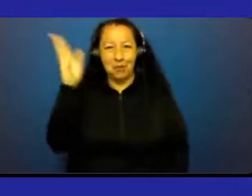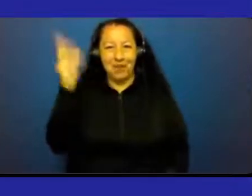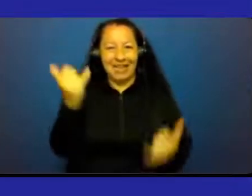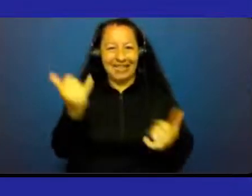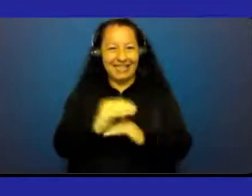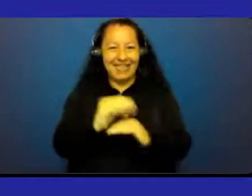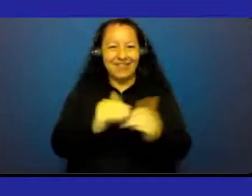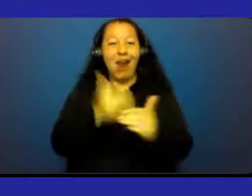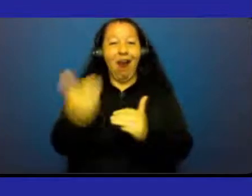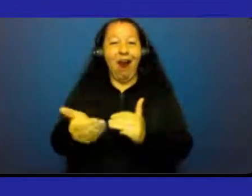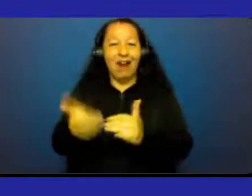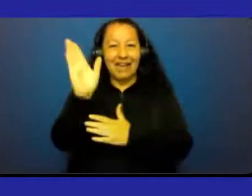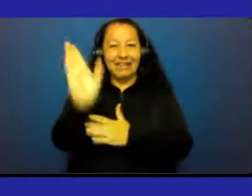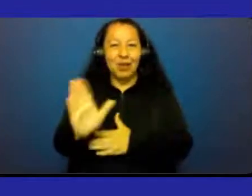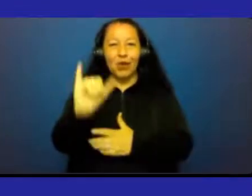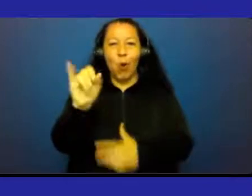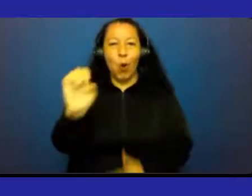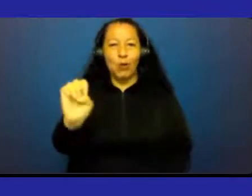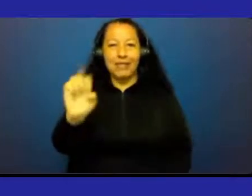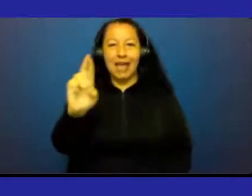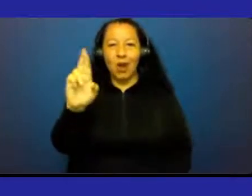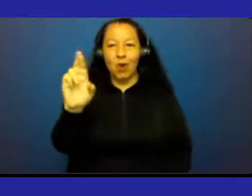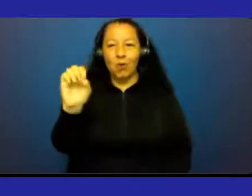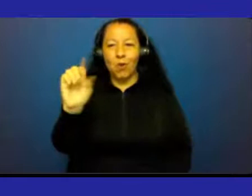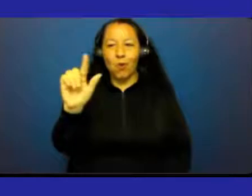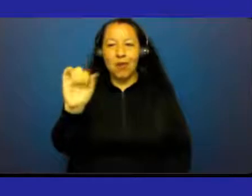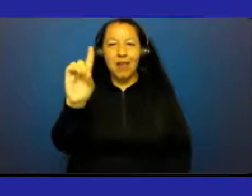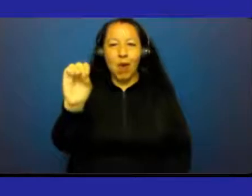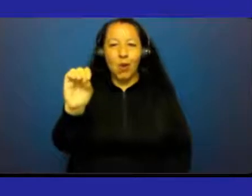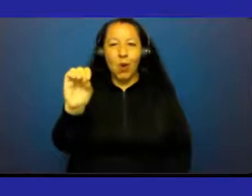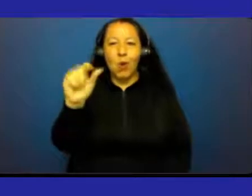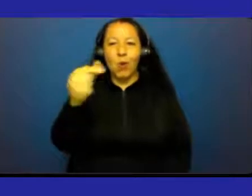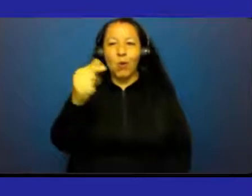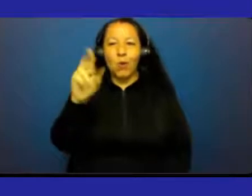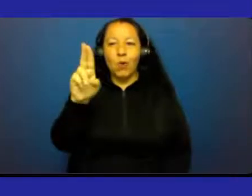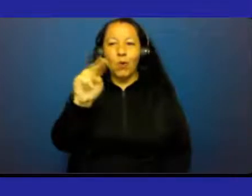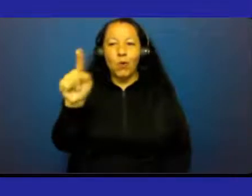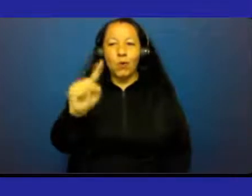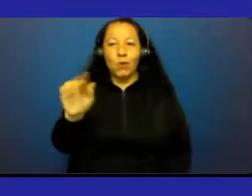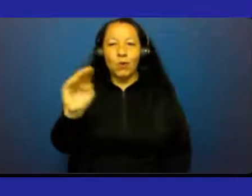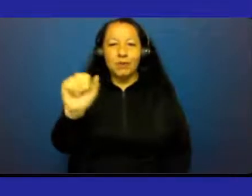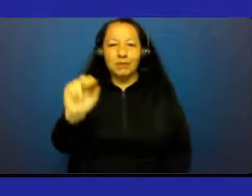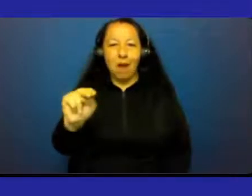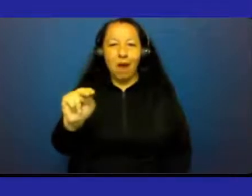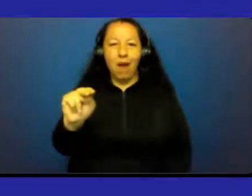next speaker is Jose Rolando Guzman, CAB Chair, Woodhull Hospital. Welcome.